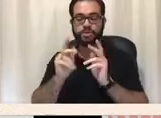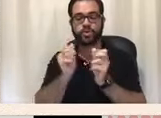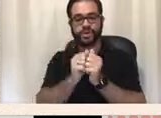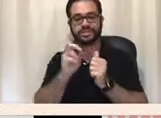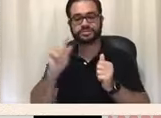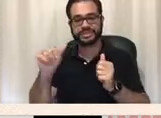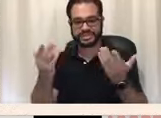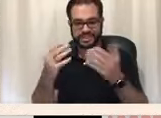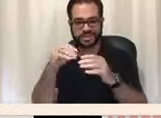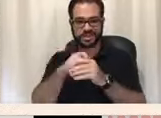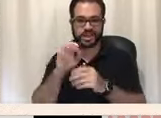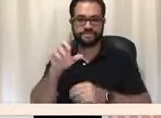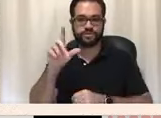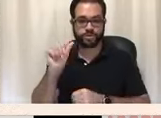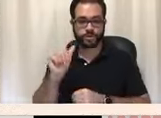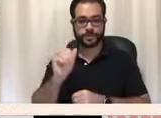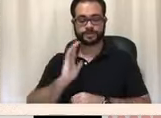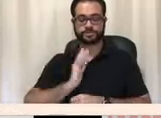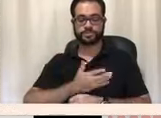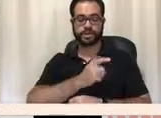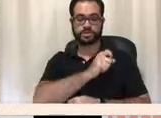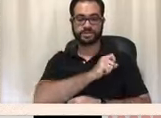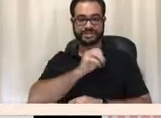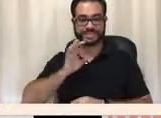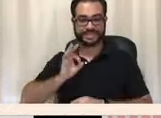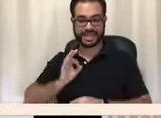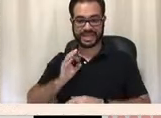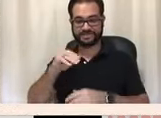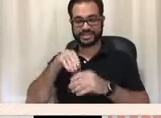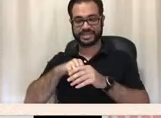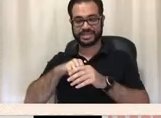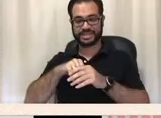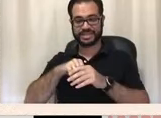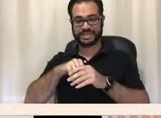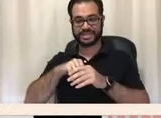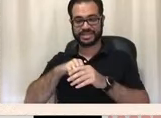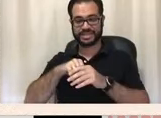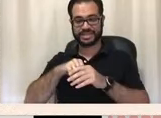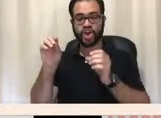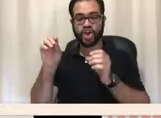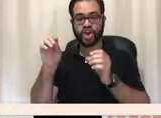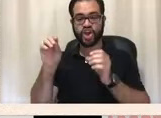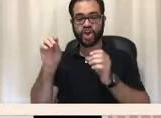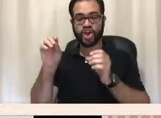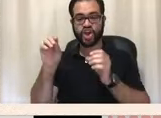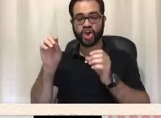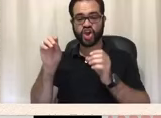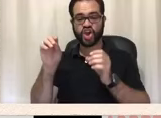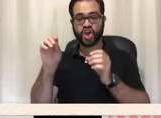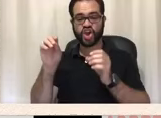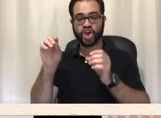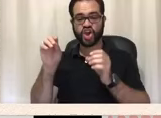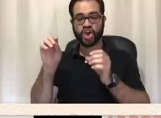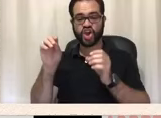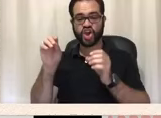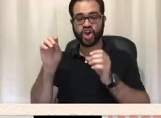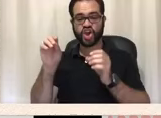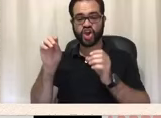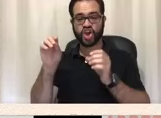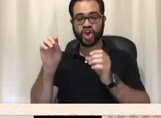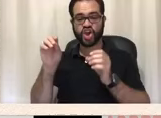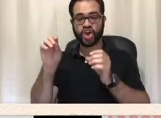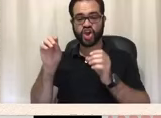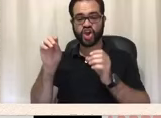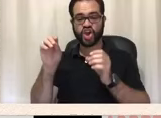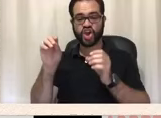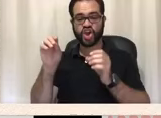Our staff at the Tallahassee office is about 50. So we do not have the capacity, to